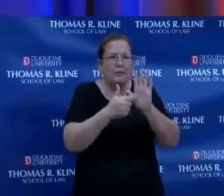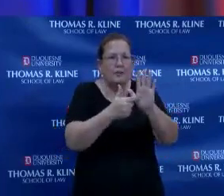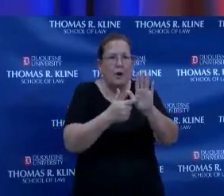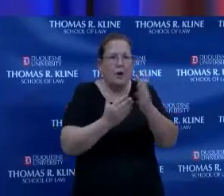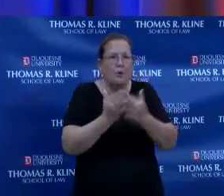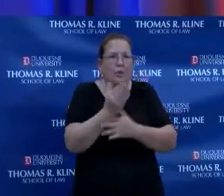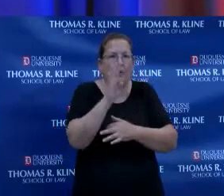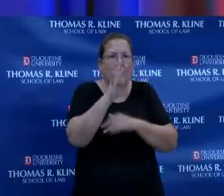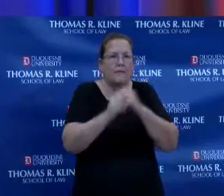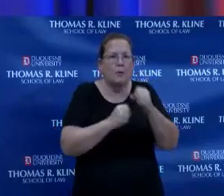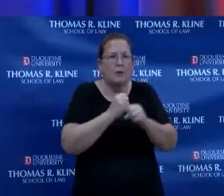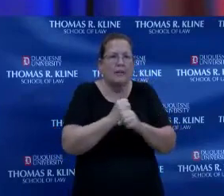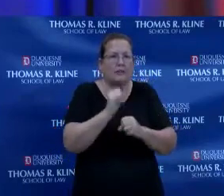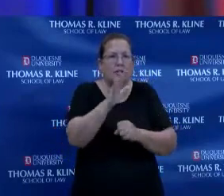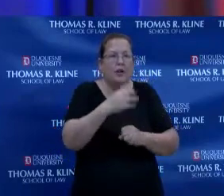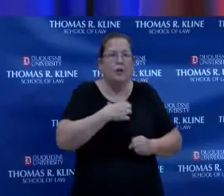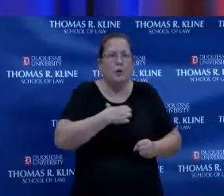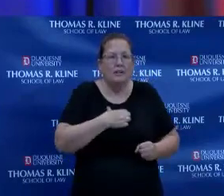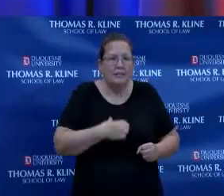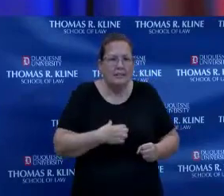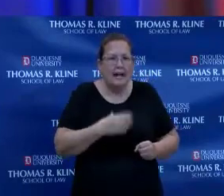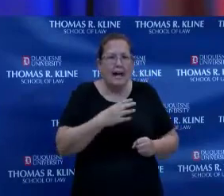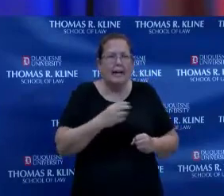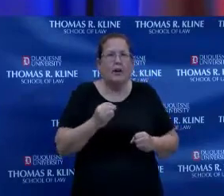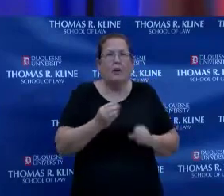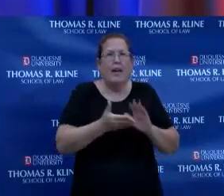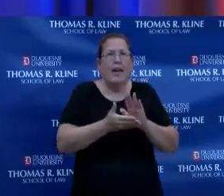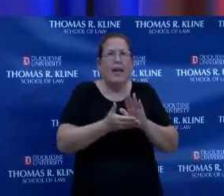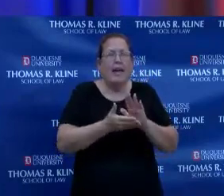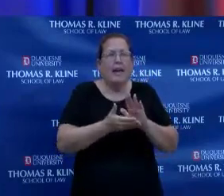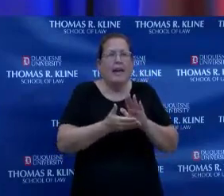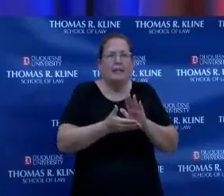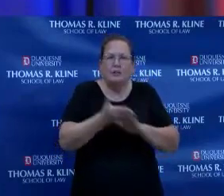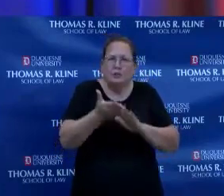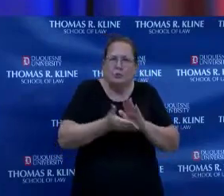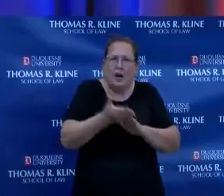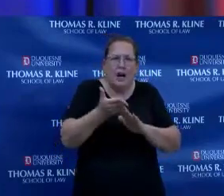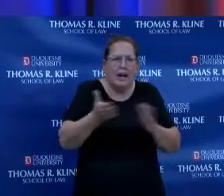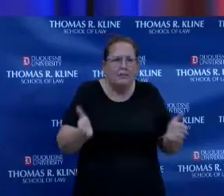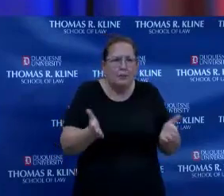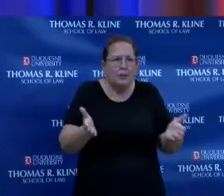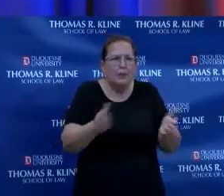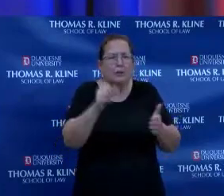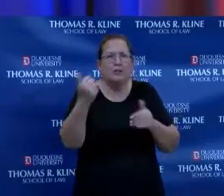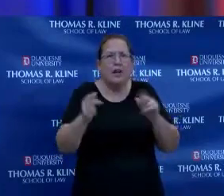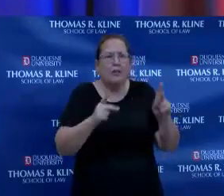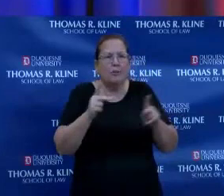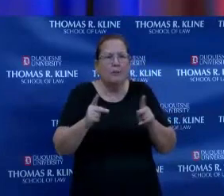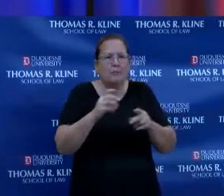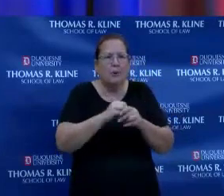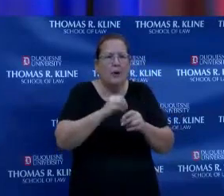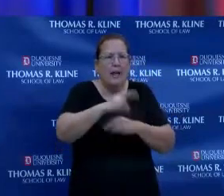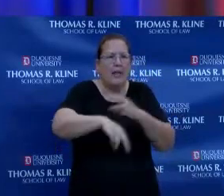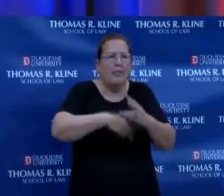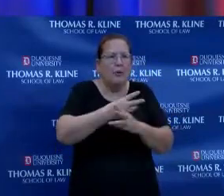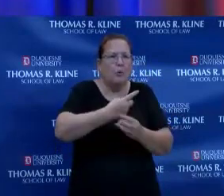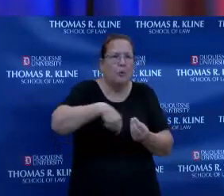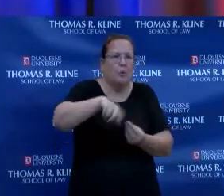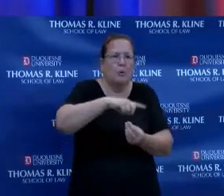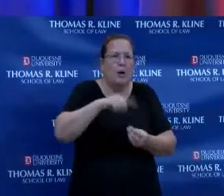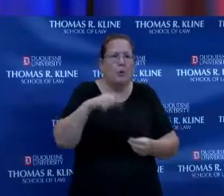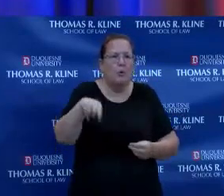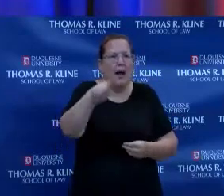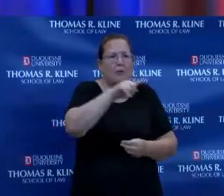4 years your desire and your drive to uplift others and to make a difference in the world around you. Your passion